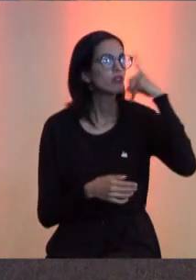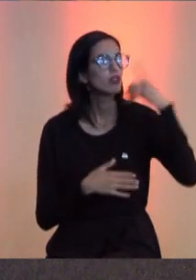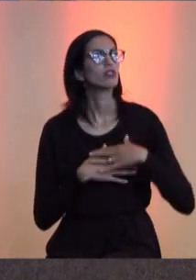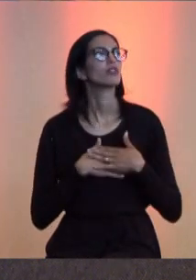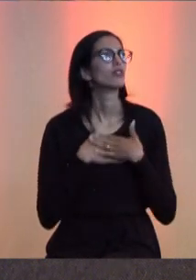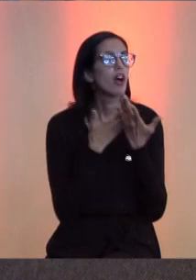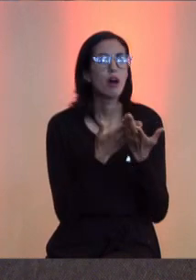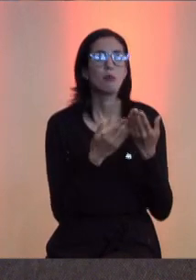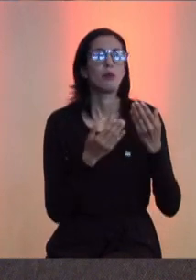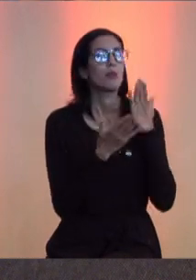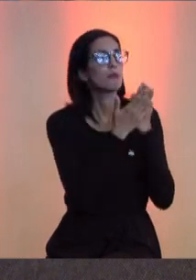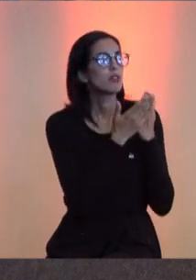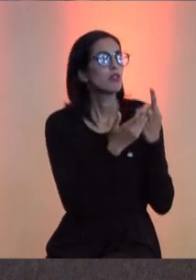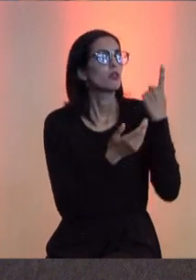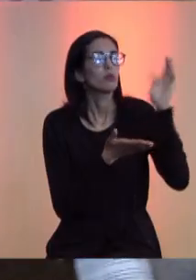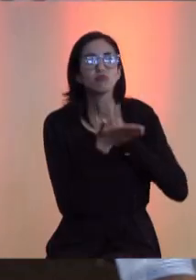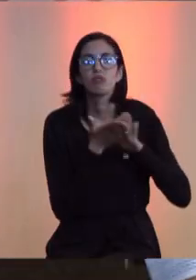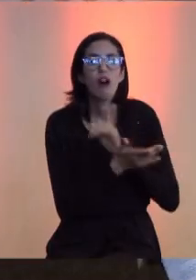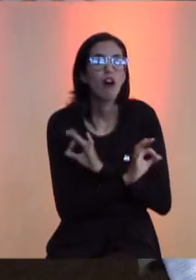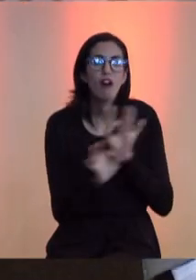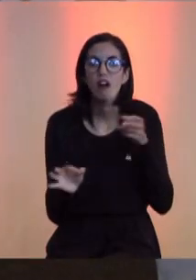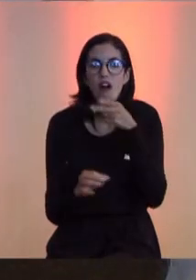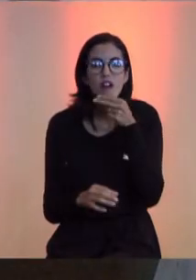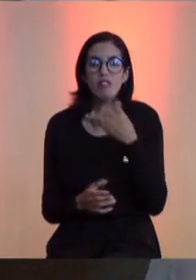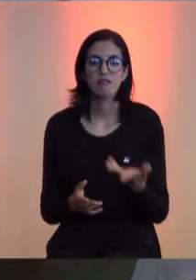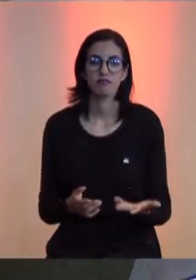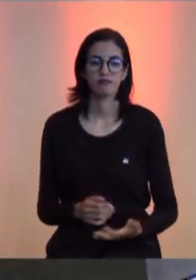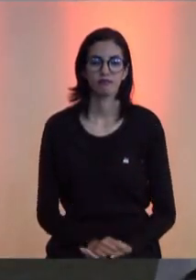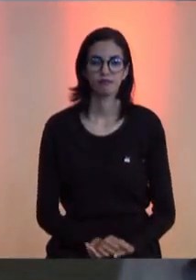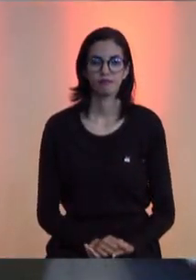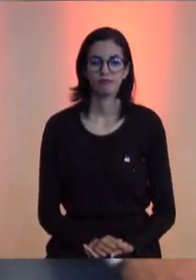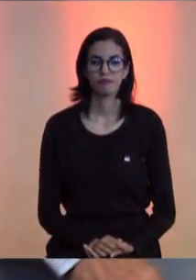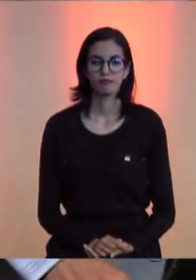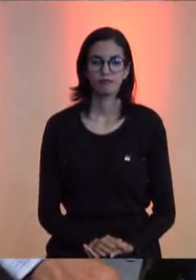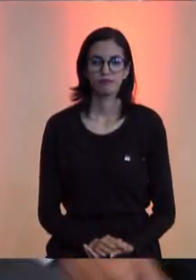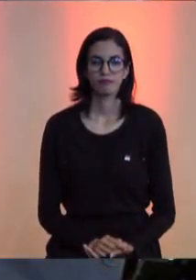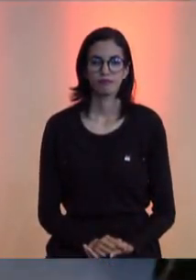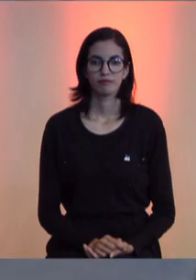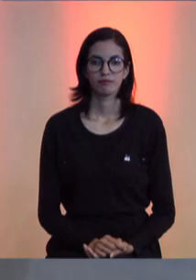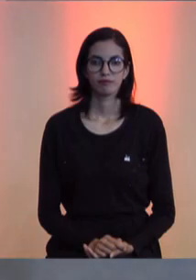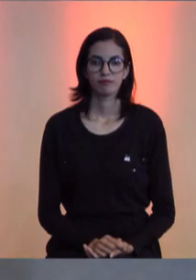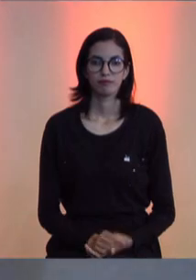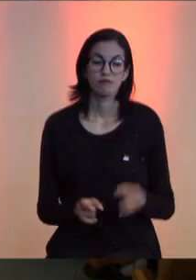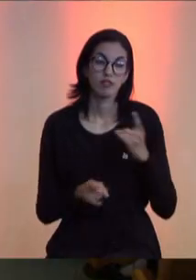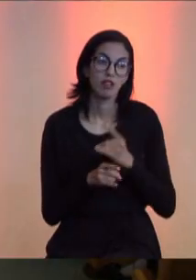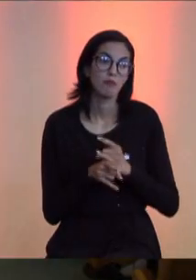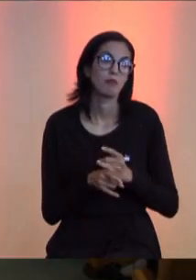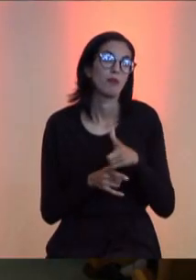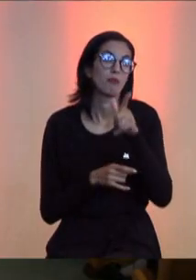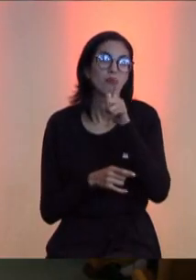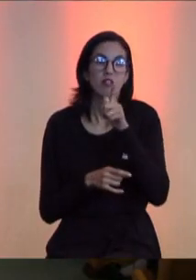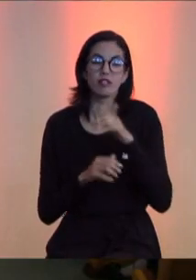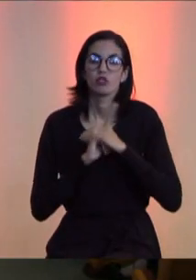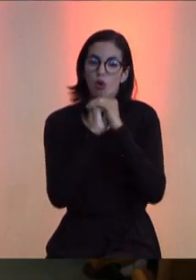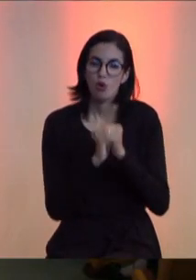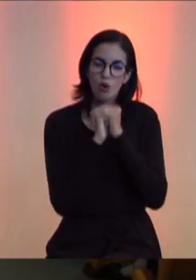no recibo respuestas. And every time I pray, the storms come in a bigger way. Y cada vez que oro, parece que la tormenta